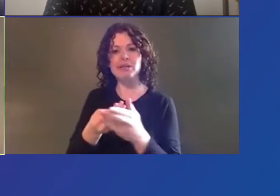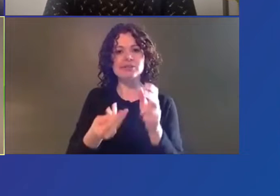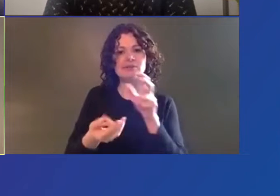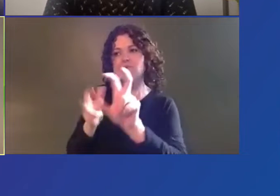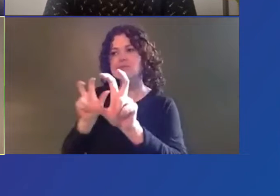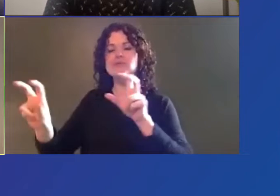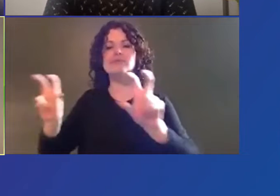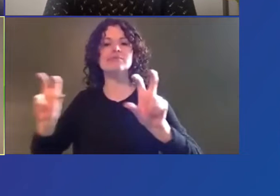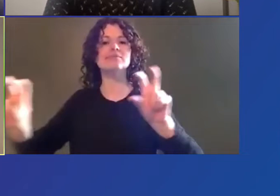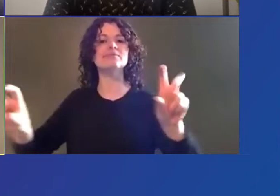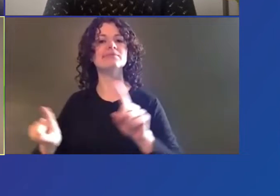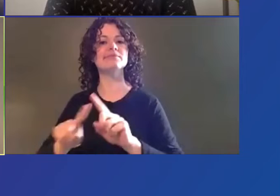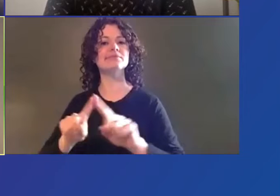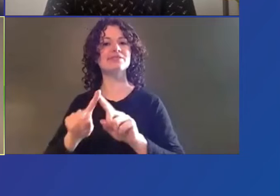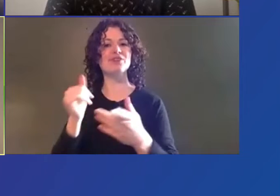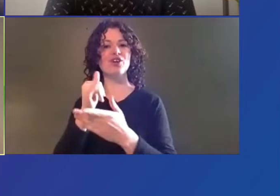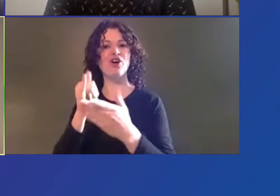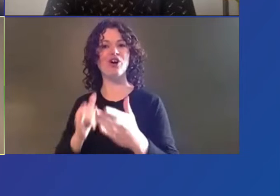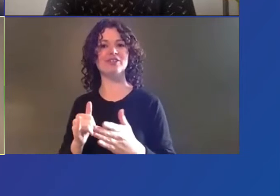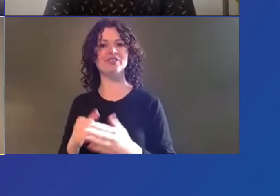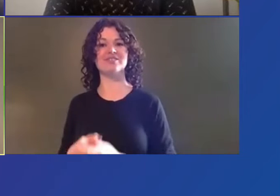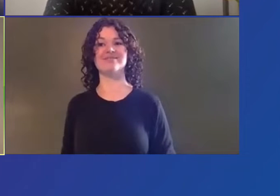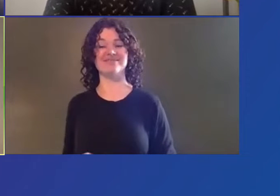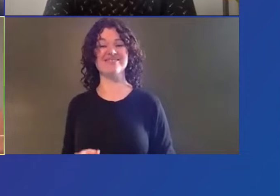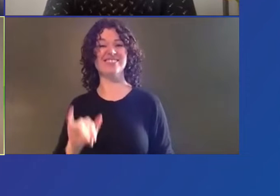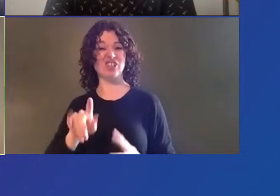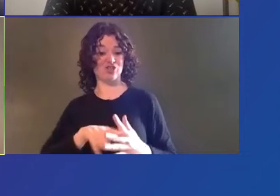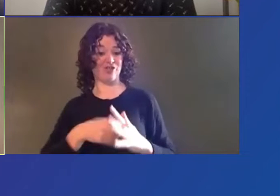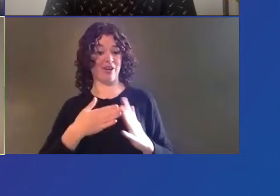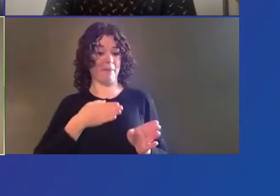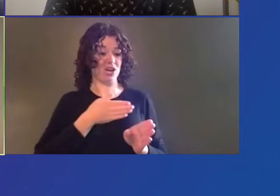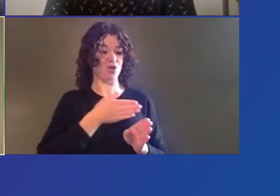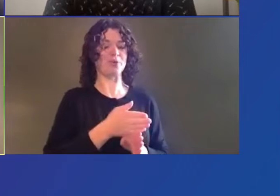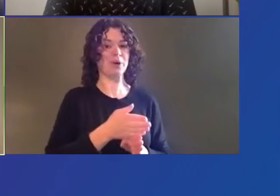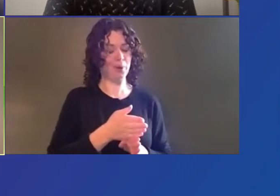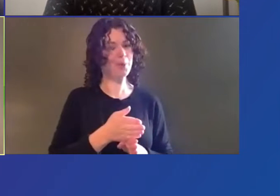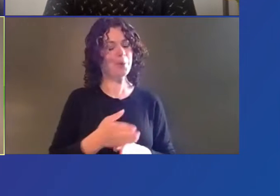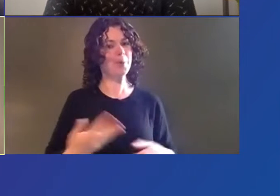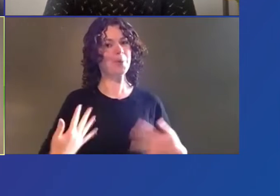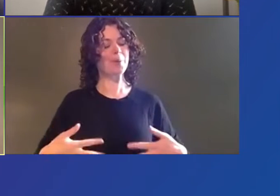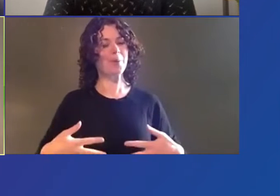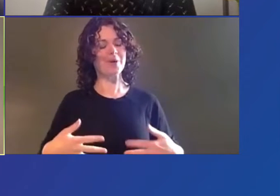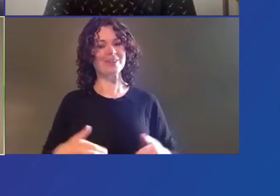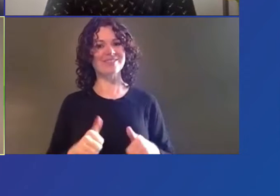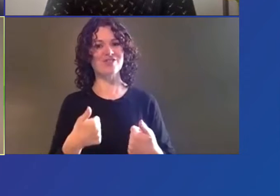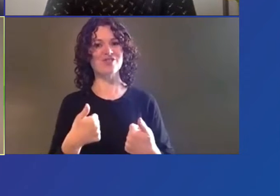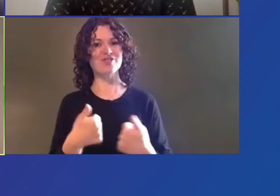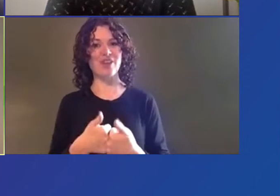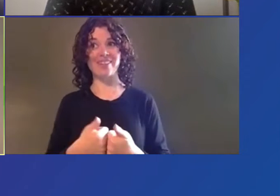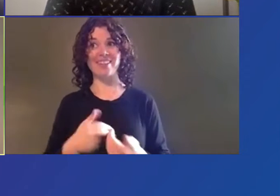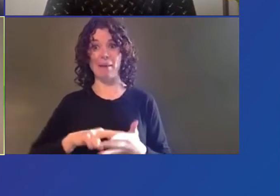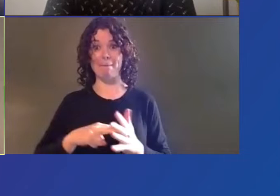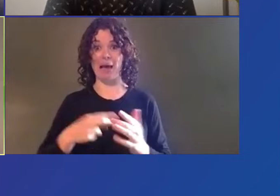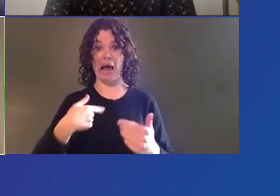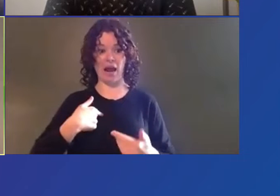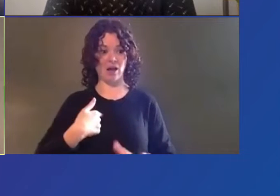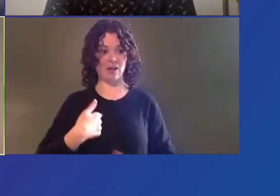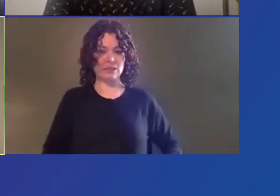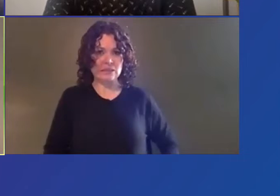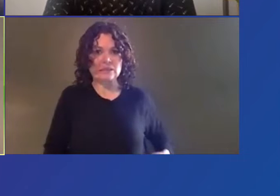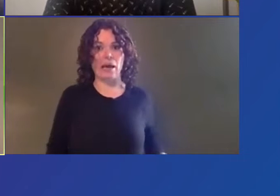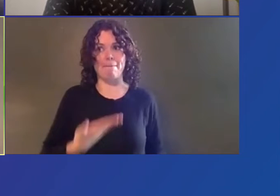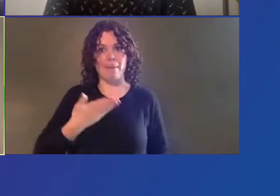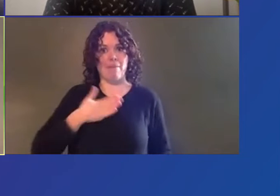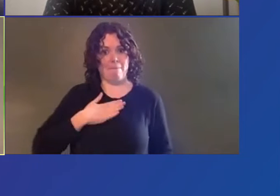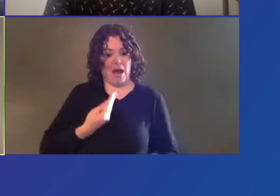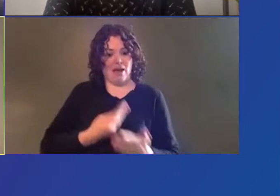a very high cost at the beginning. It meant using my own money from my own pocket. And so I ended up with a big debt.